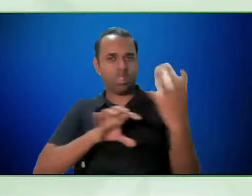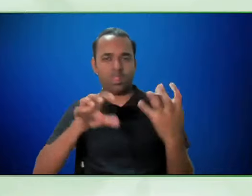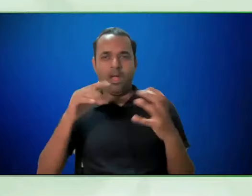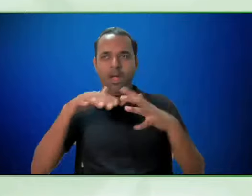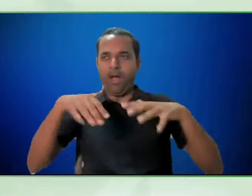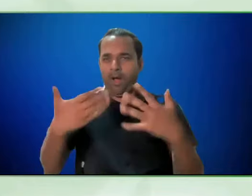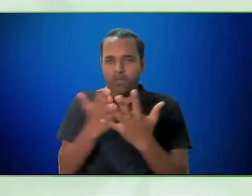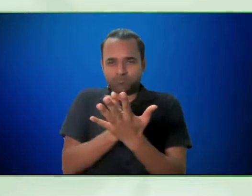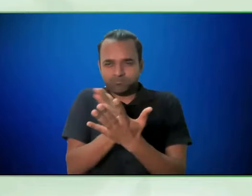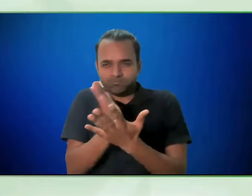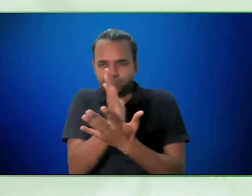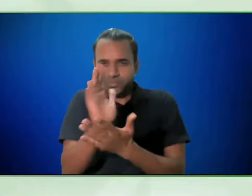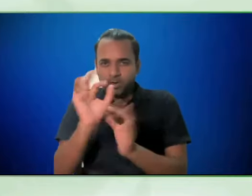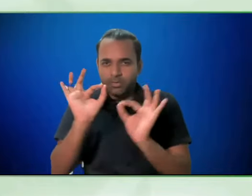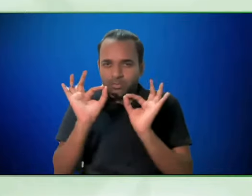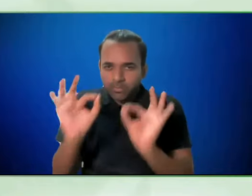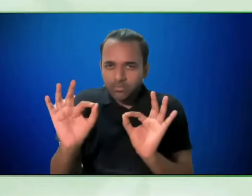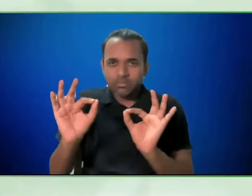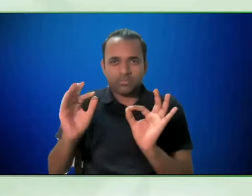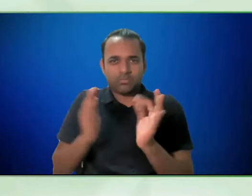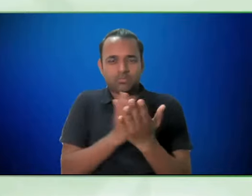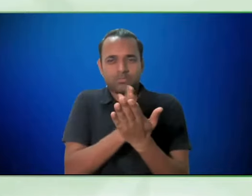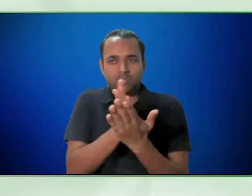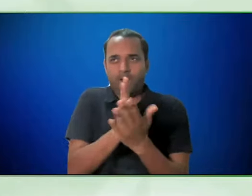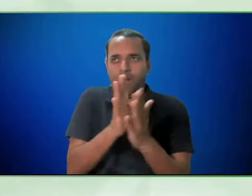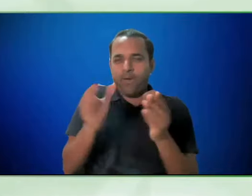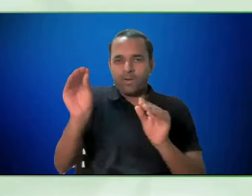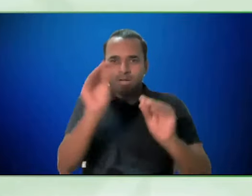the measurement, the measurement of